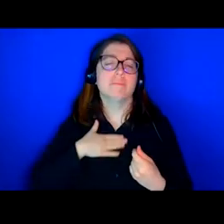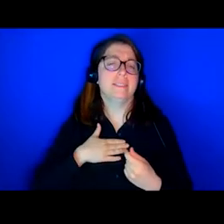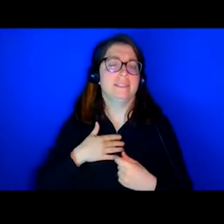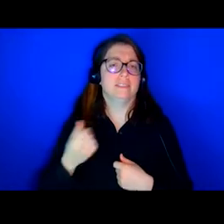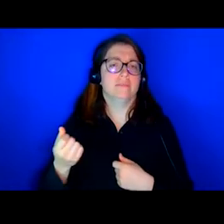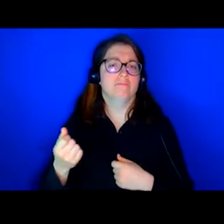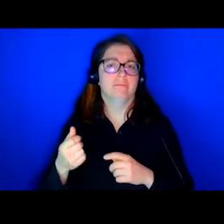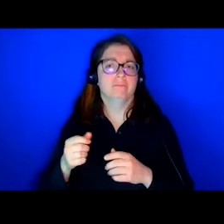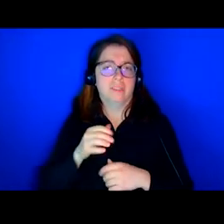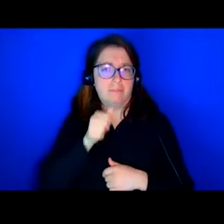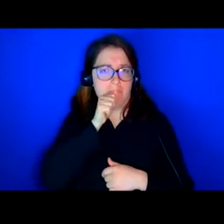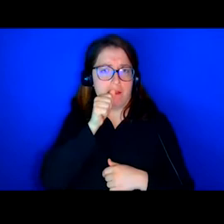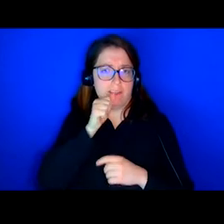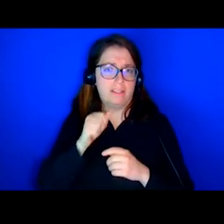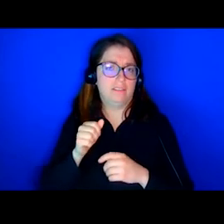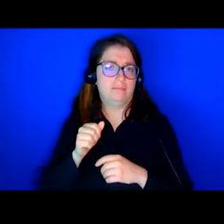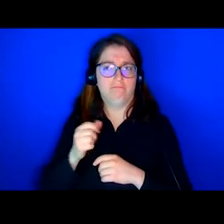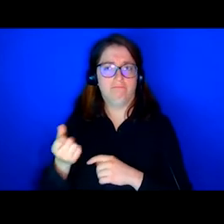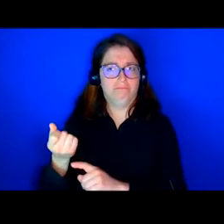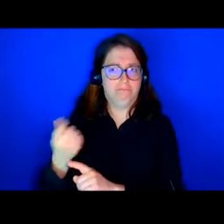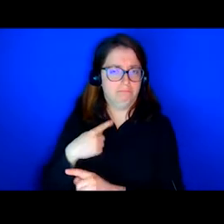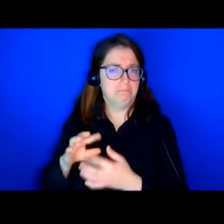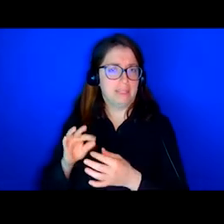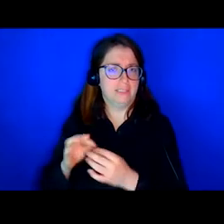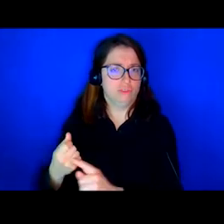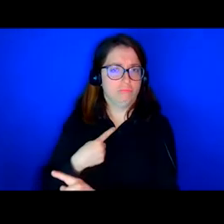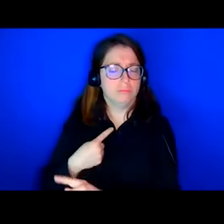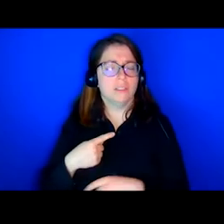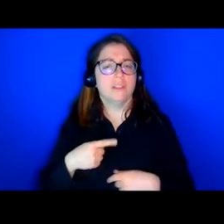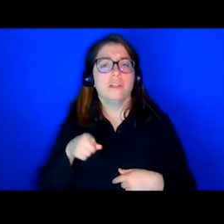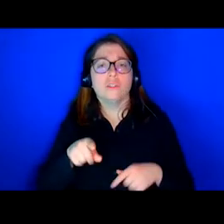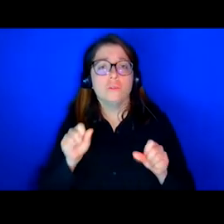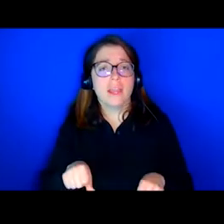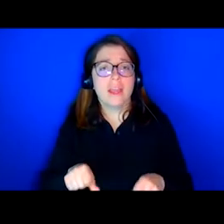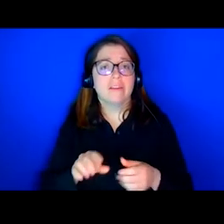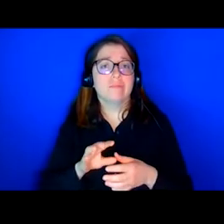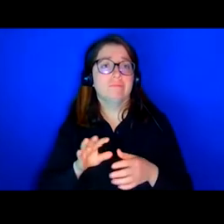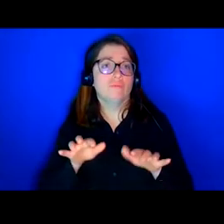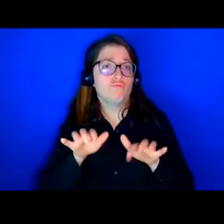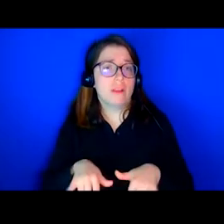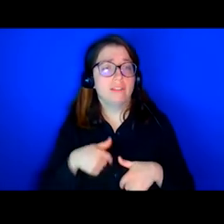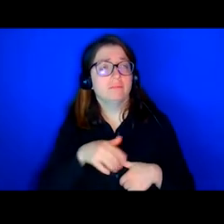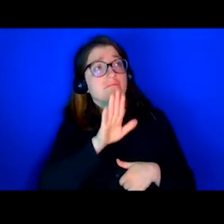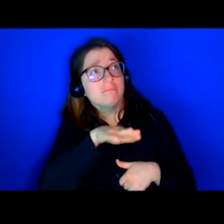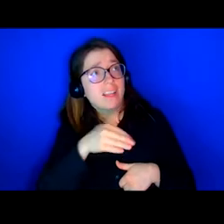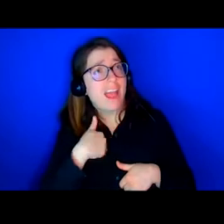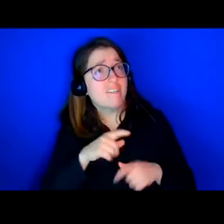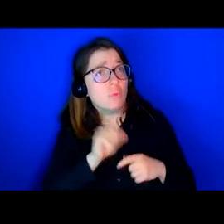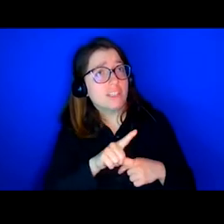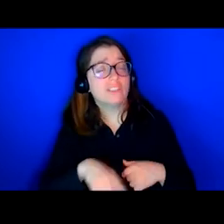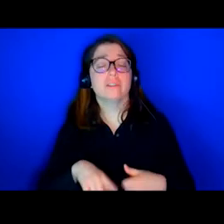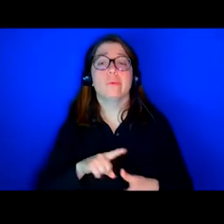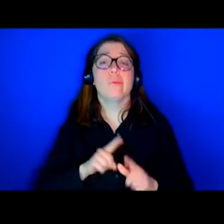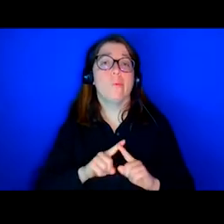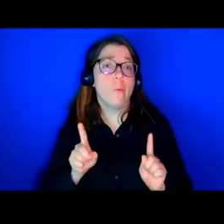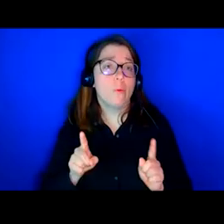Cavalcanti, privately in the chat box. You can write, I have a question, or you can write, please ask this question.